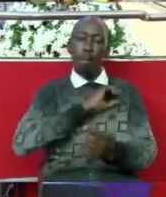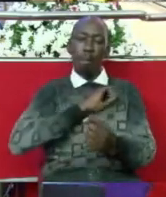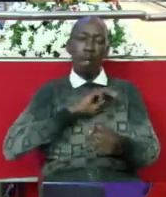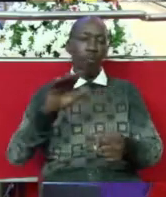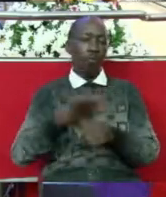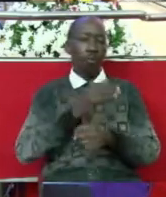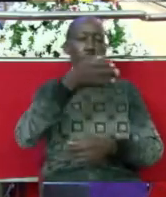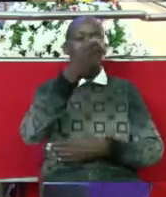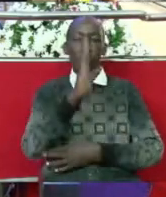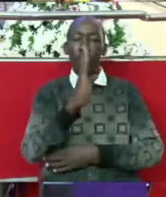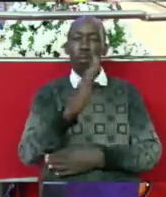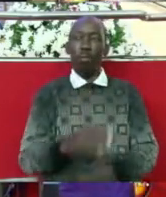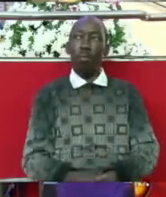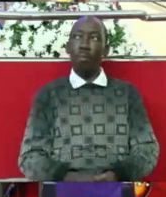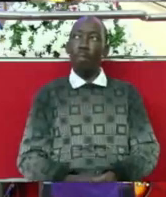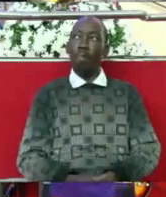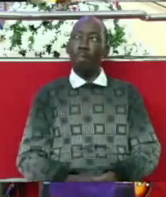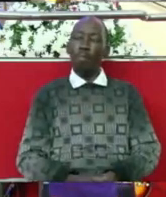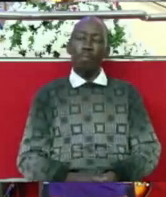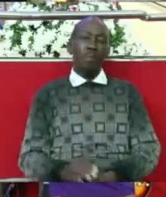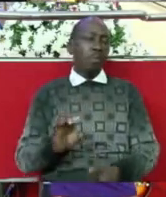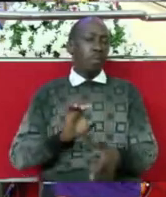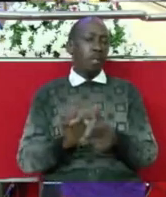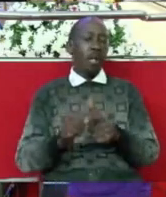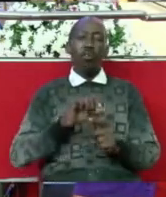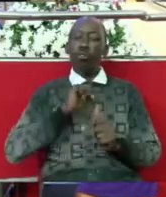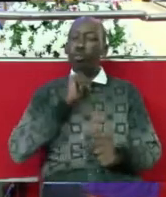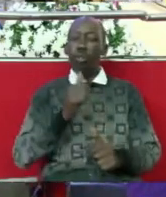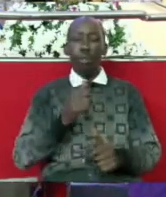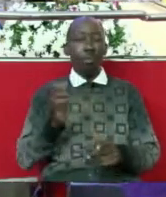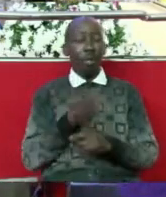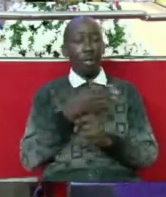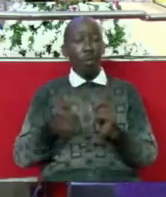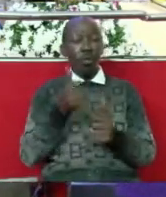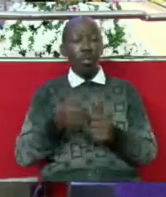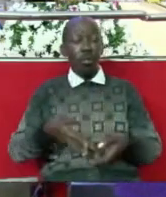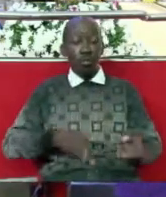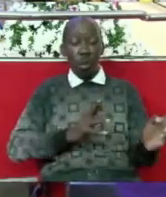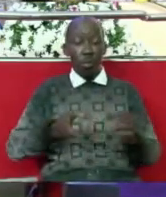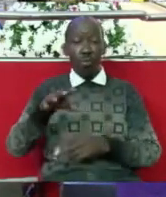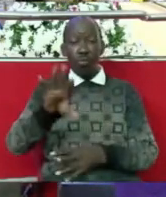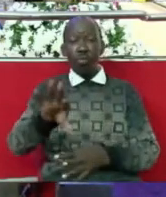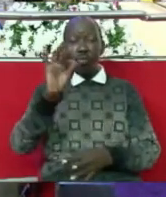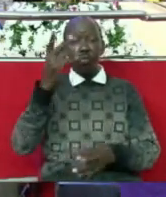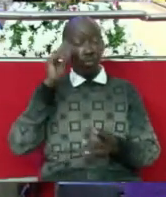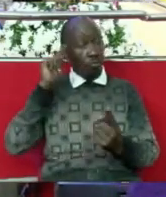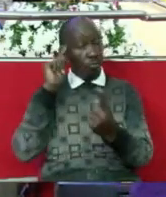God. It does not matter which roof you have climbed on top.